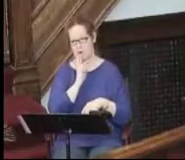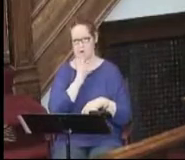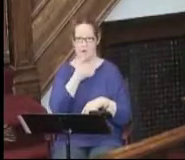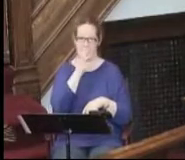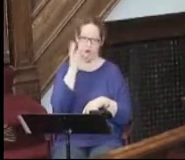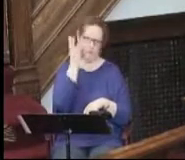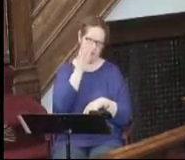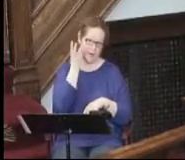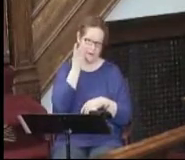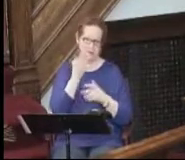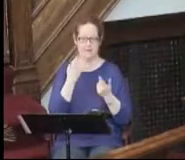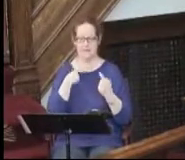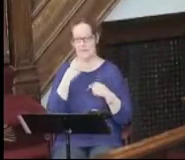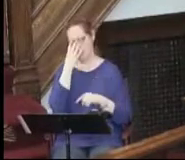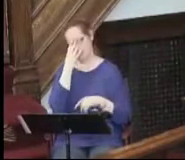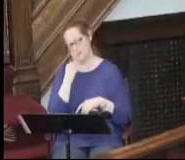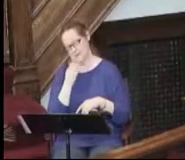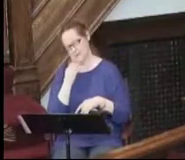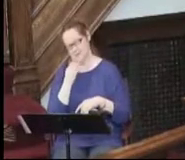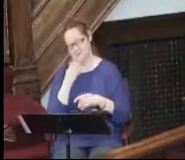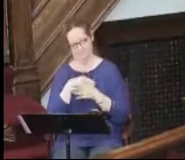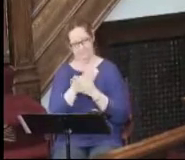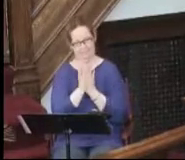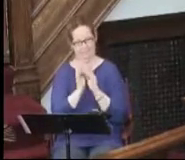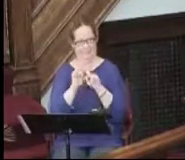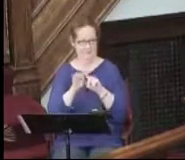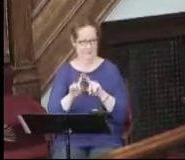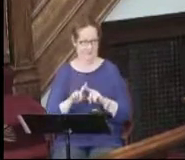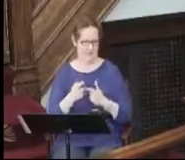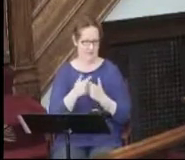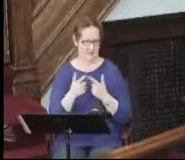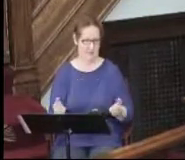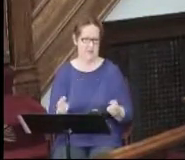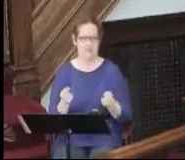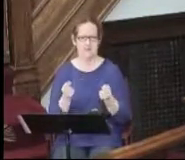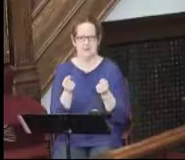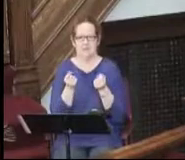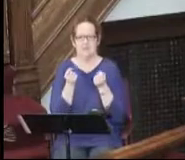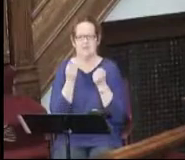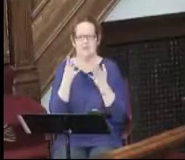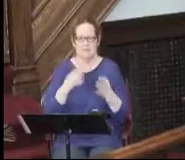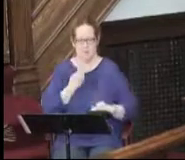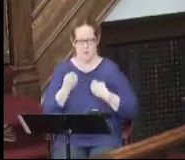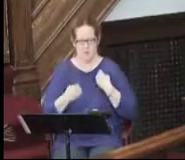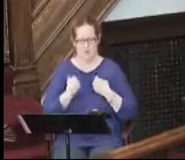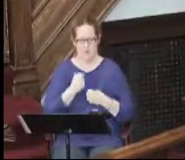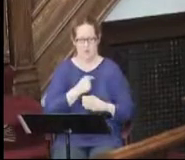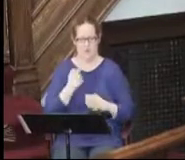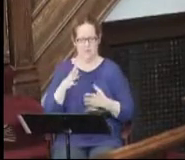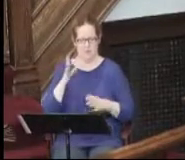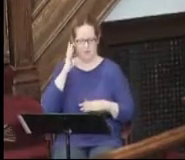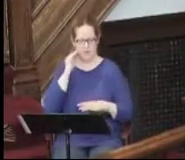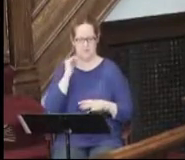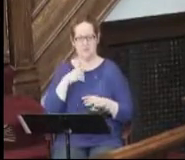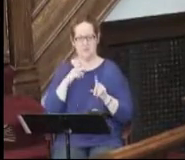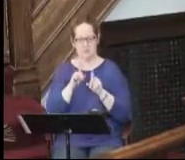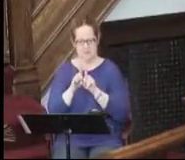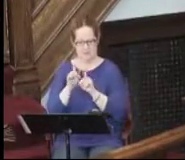drank wine, he went to sleep. All of the things, the whole range of emotions that we